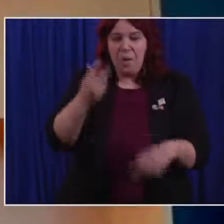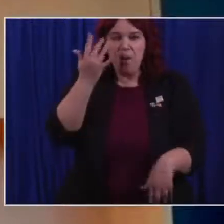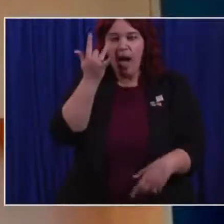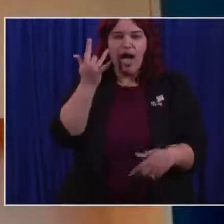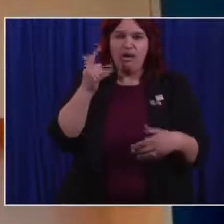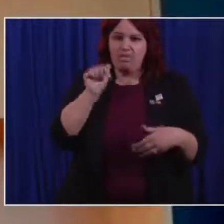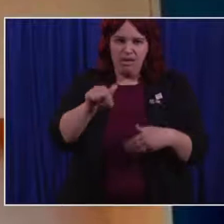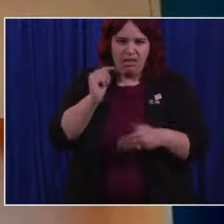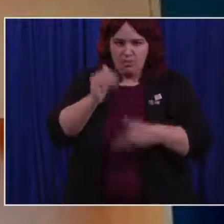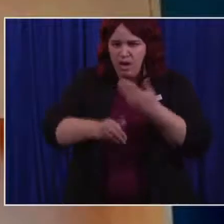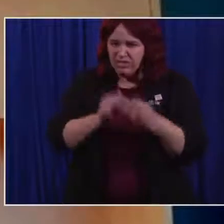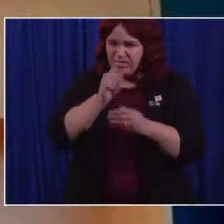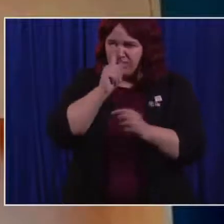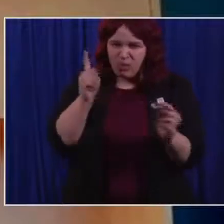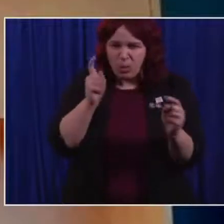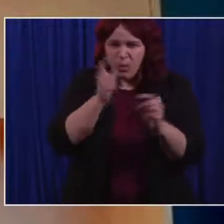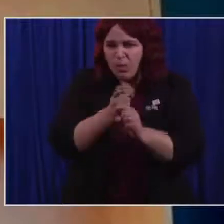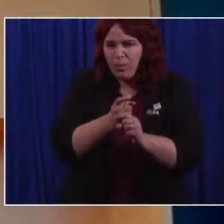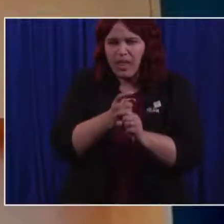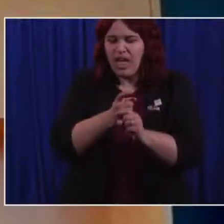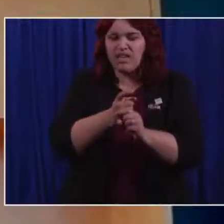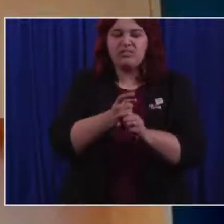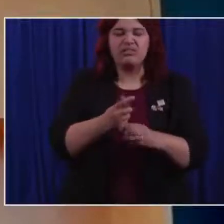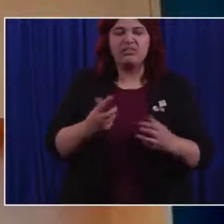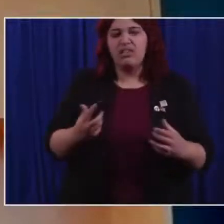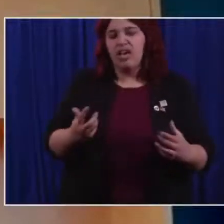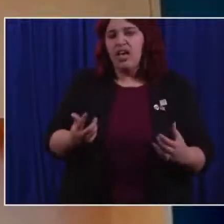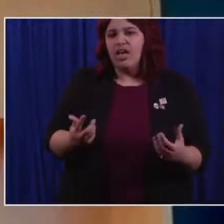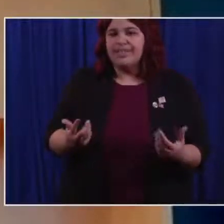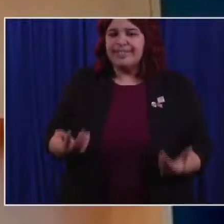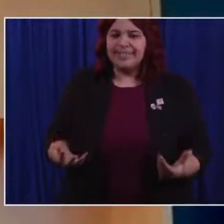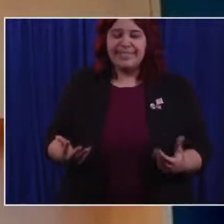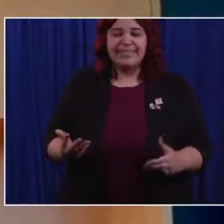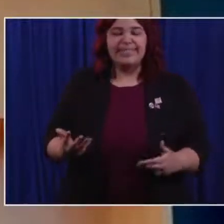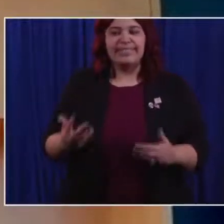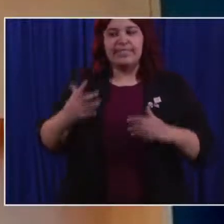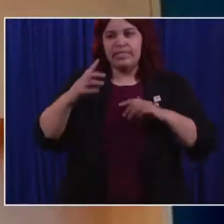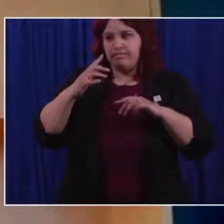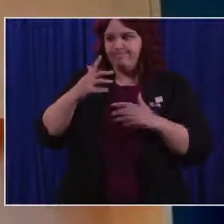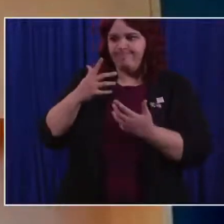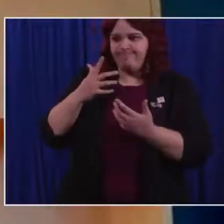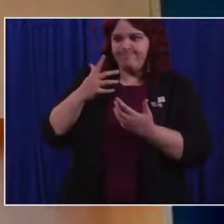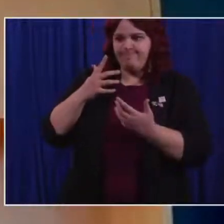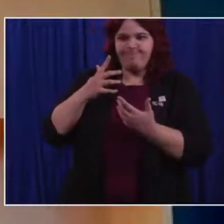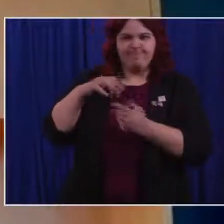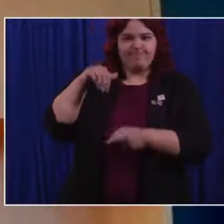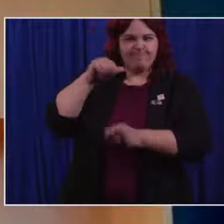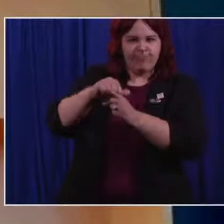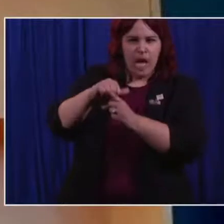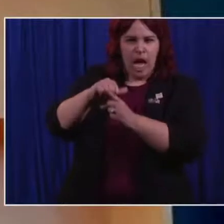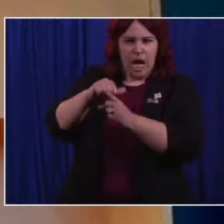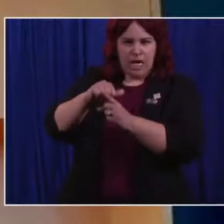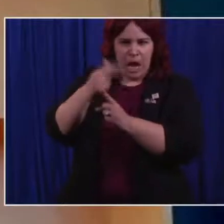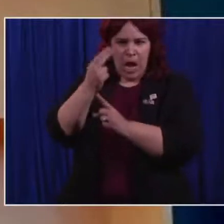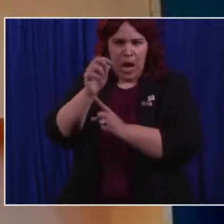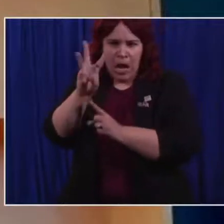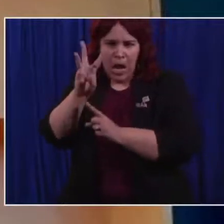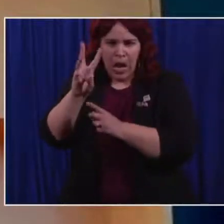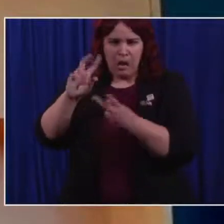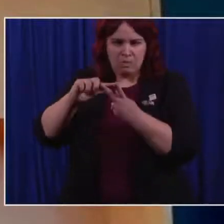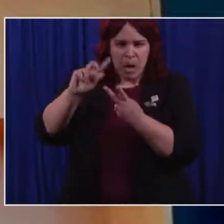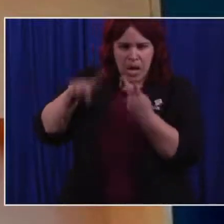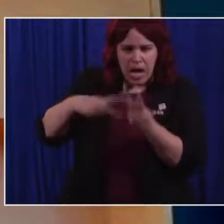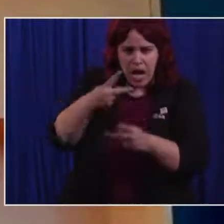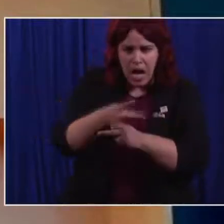individual claims, and in some cases, the type of fraud that's being perpetrated. But I think our